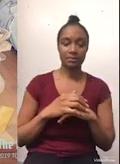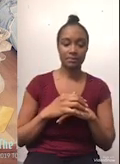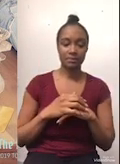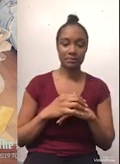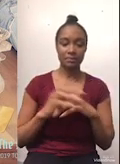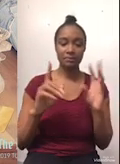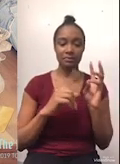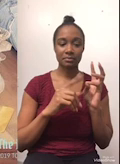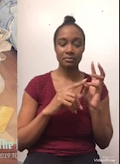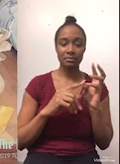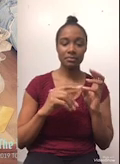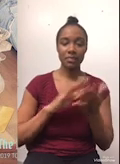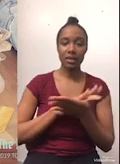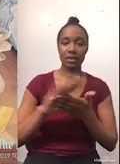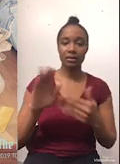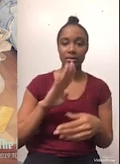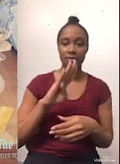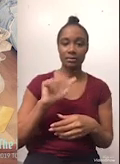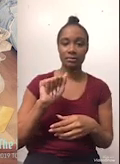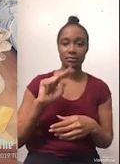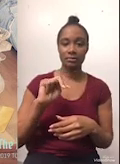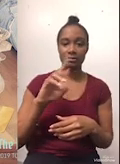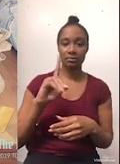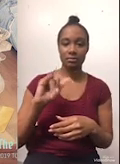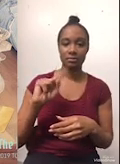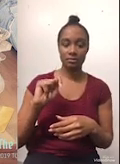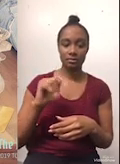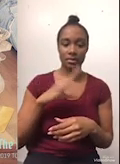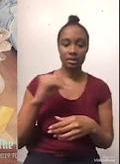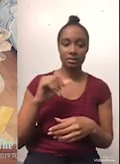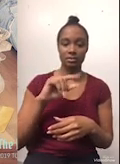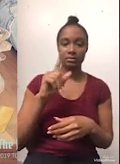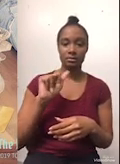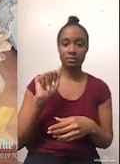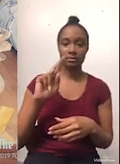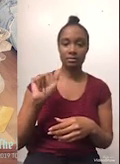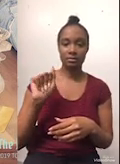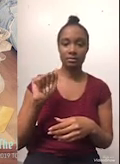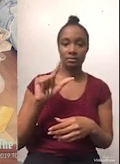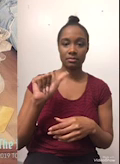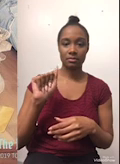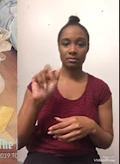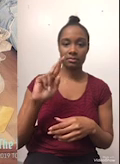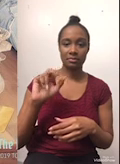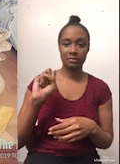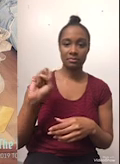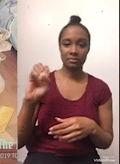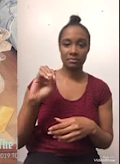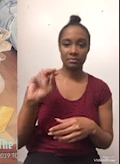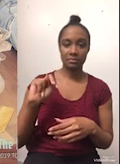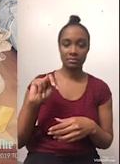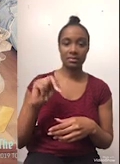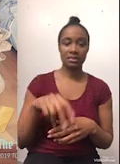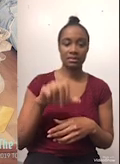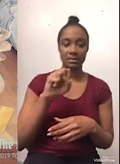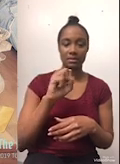Artist Said. Sunyeol, Clean Bandit and Zara Larson's Symphony. I also like to listen